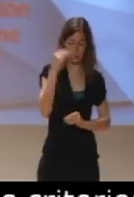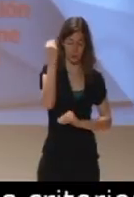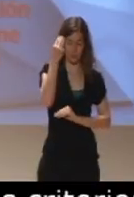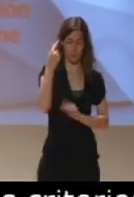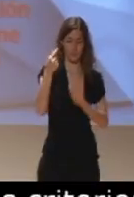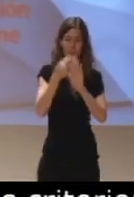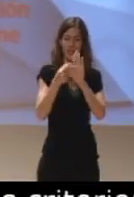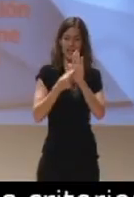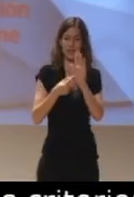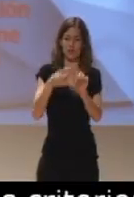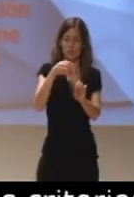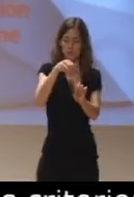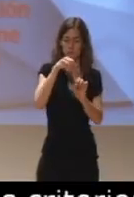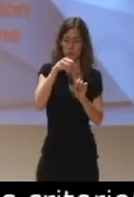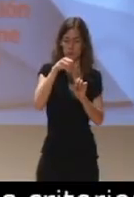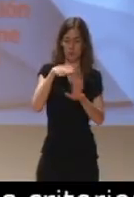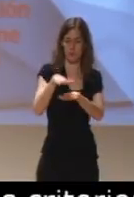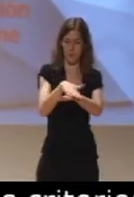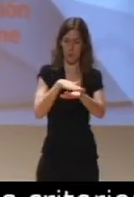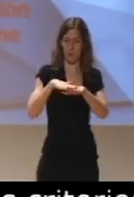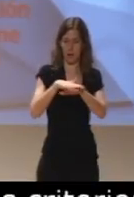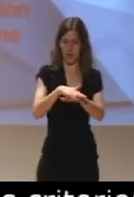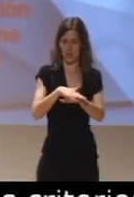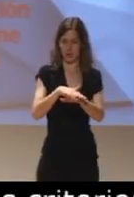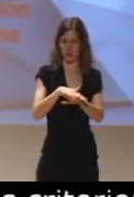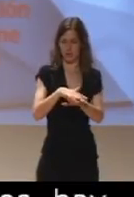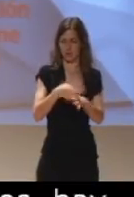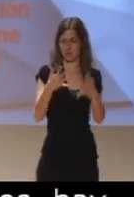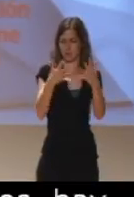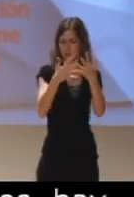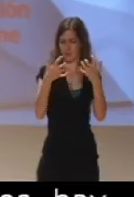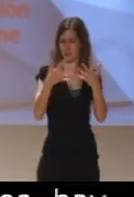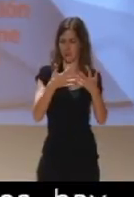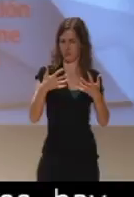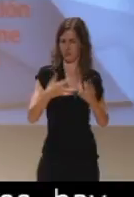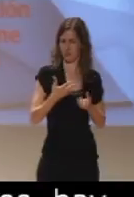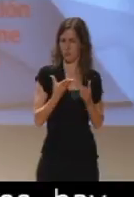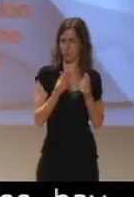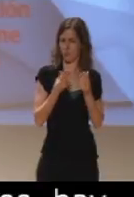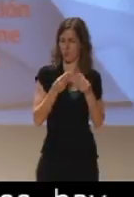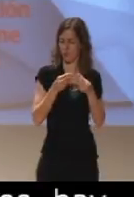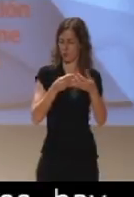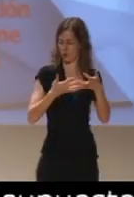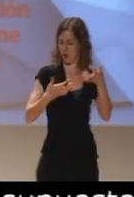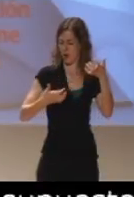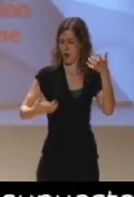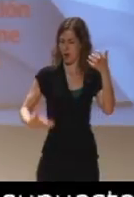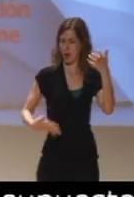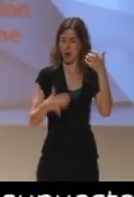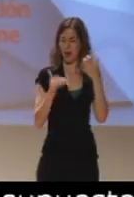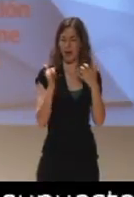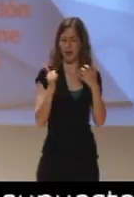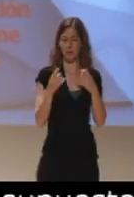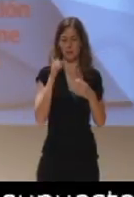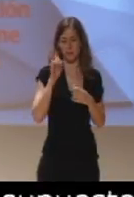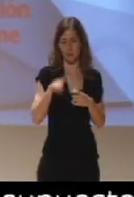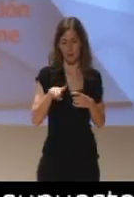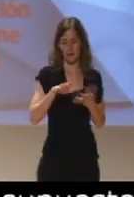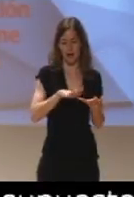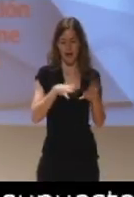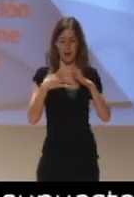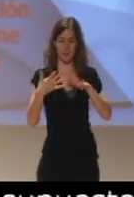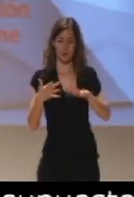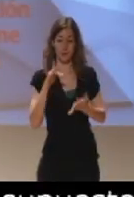think we need to, yes, define very well what we mean by design for all. There's a lot of literature about